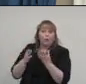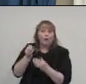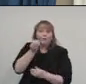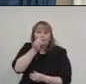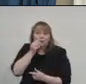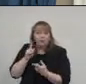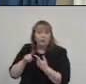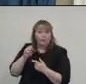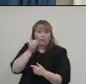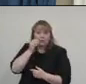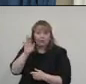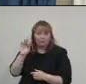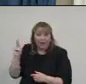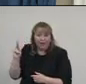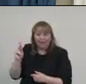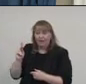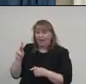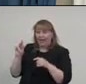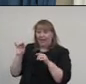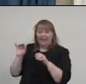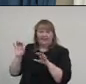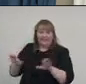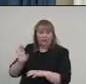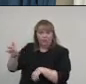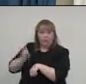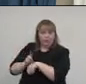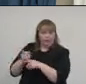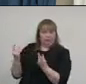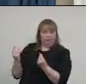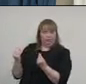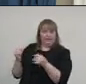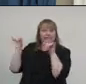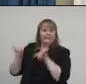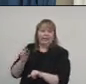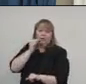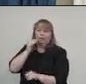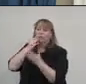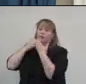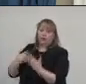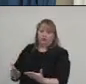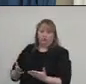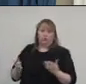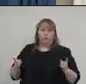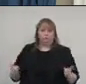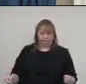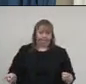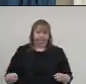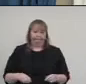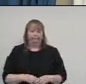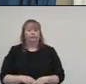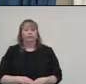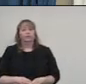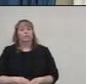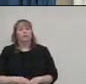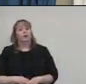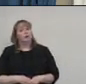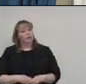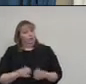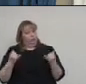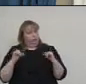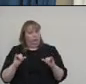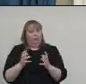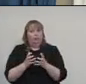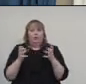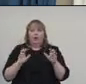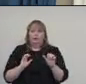restaurants. And with our partners in the various counties, hopefully we'll be able to find a happy medium where we can address the safety of Nevadans as